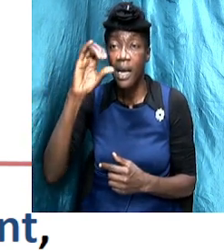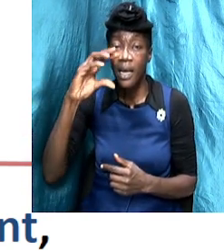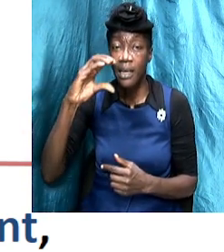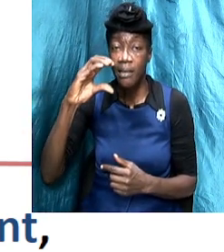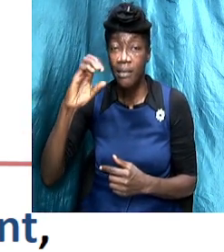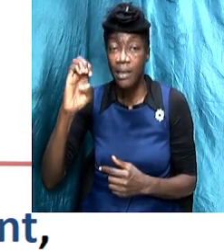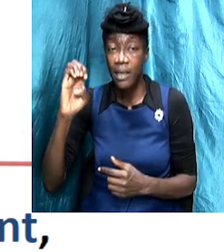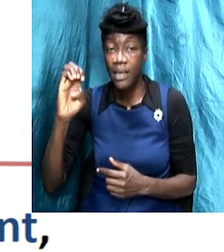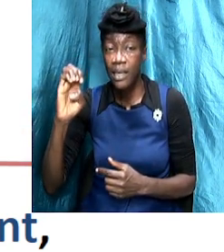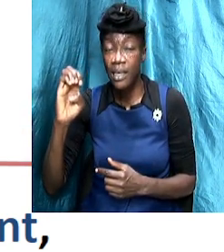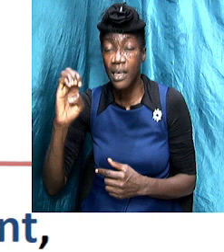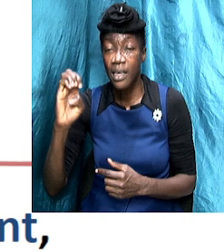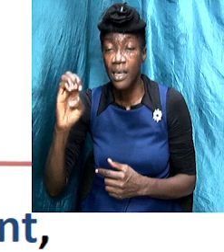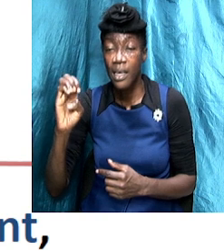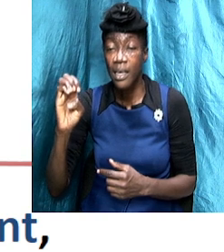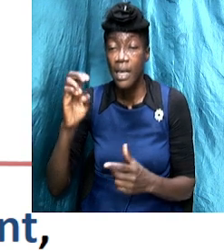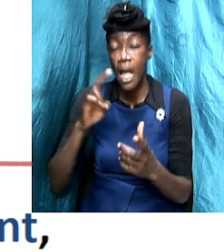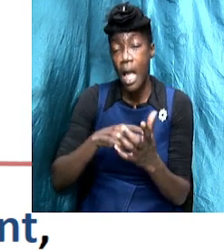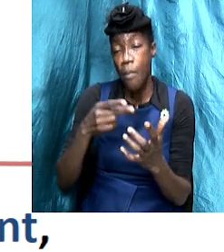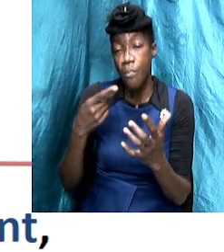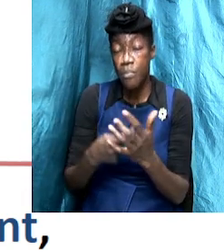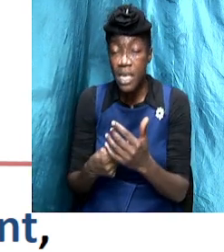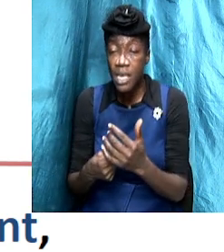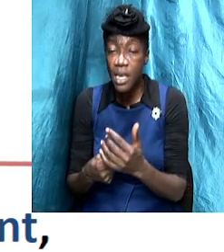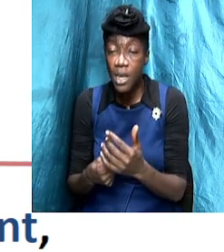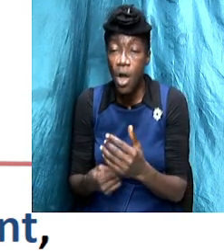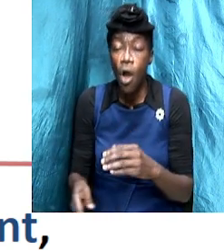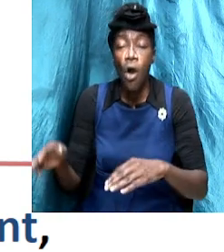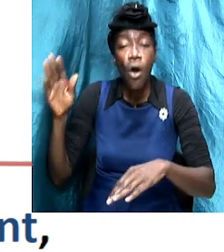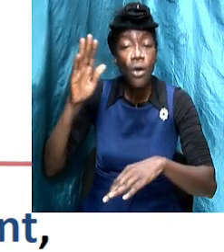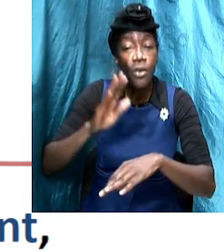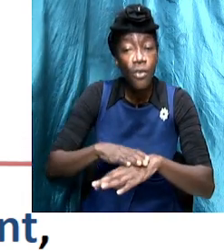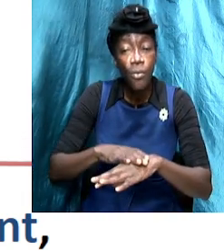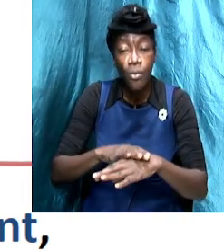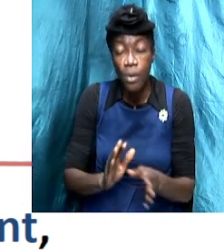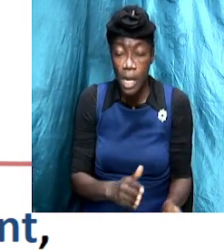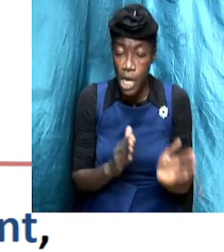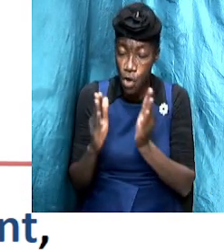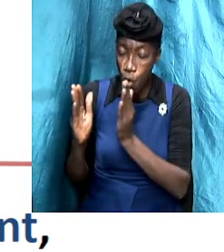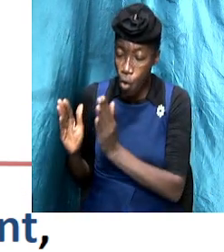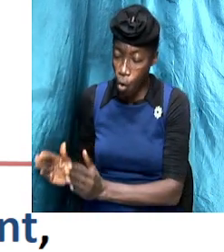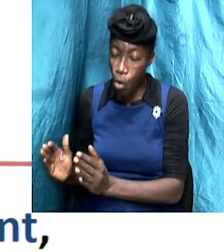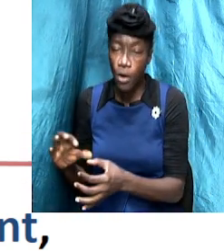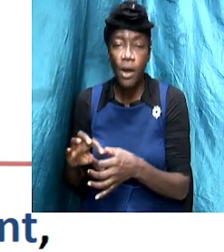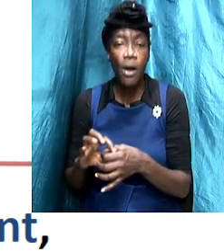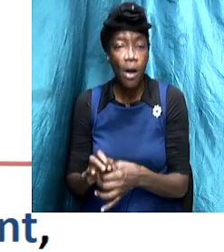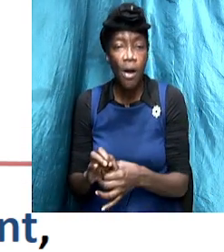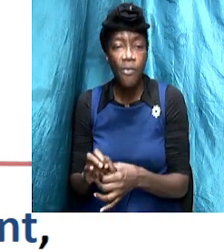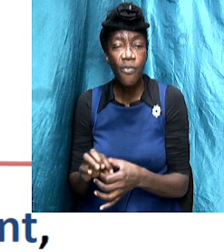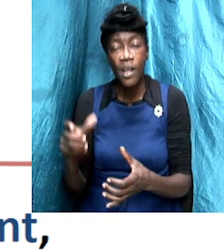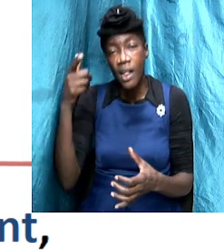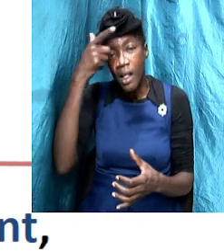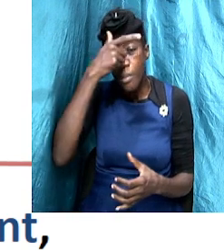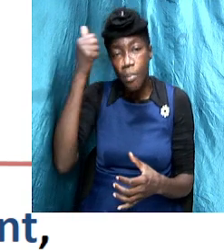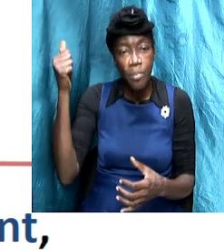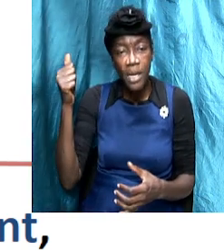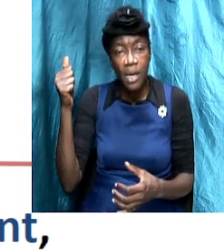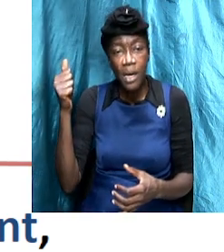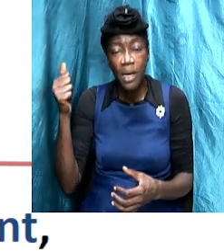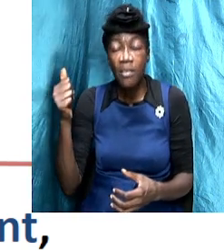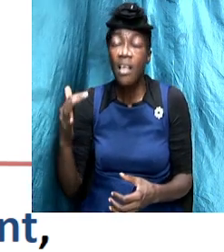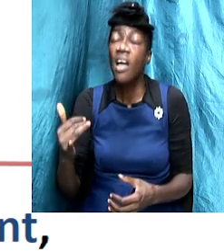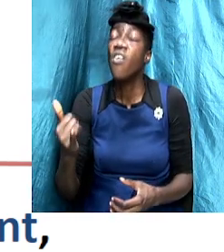tell you that it means unto or in order of. When you hear people say, because of, that's a